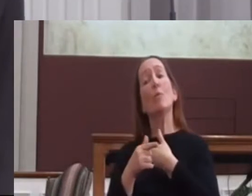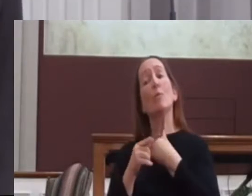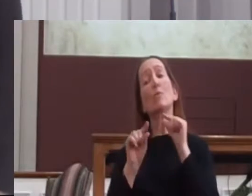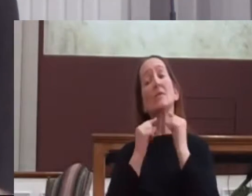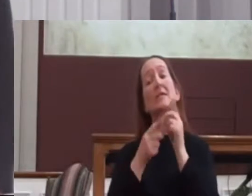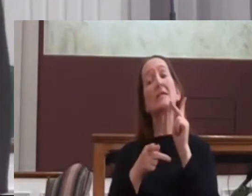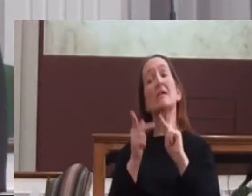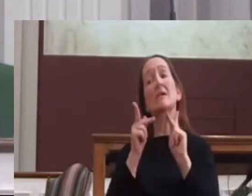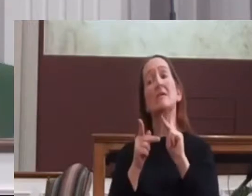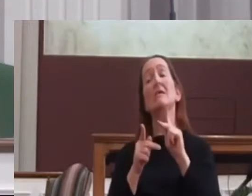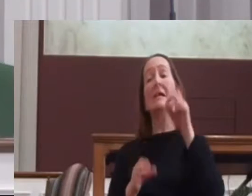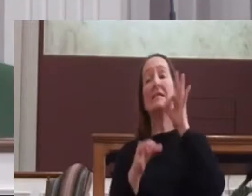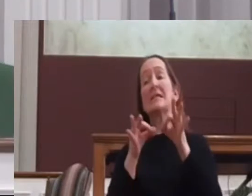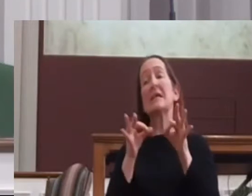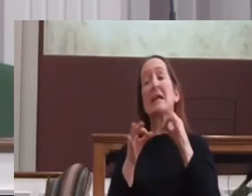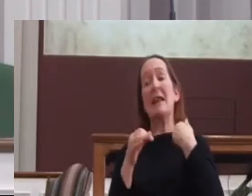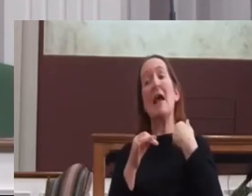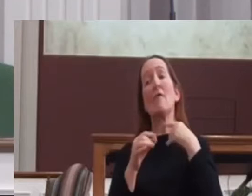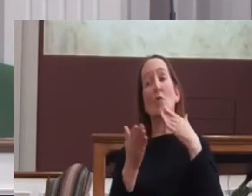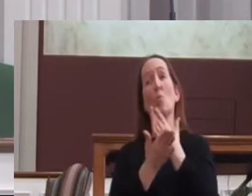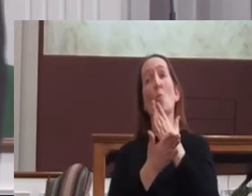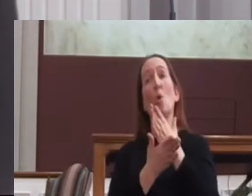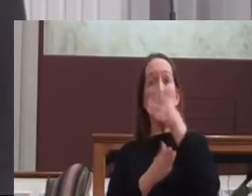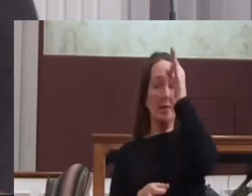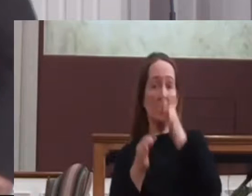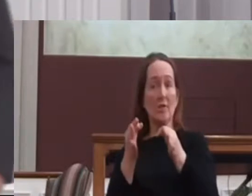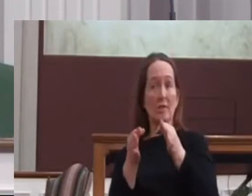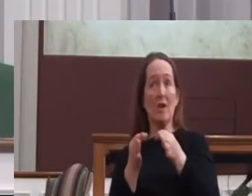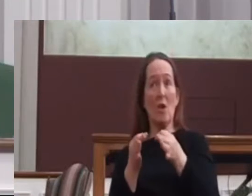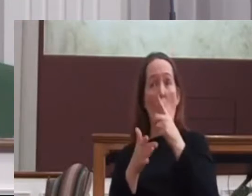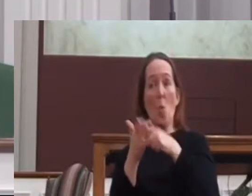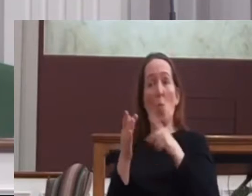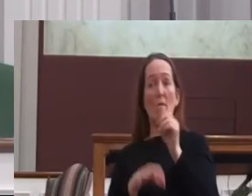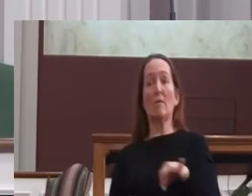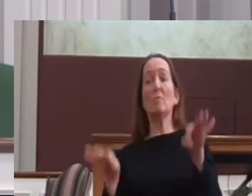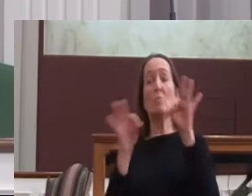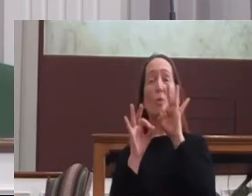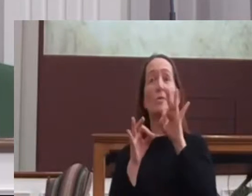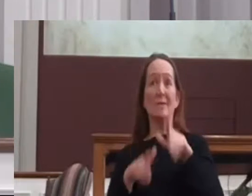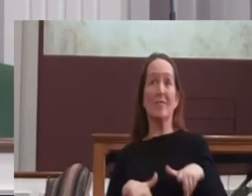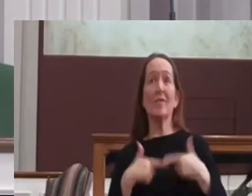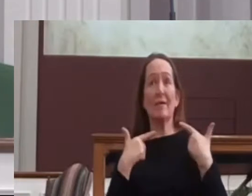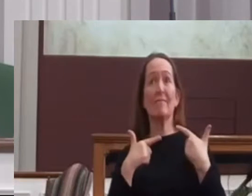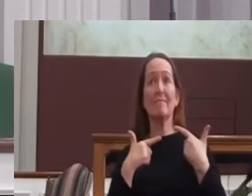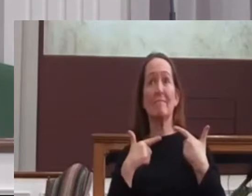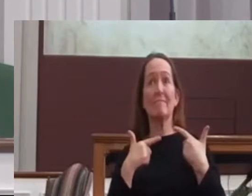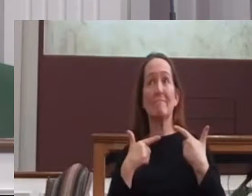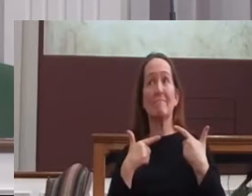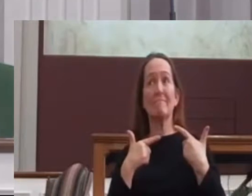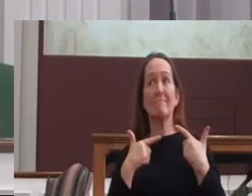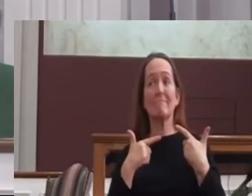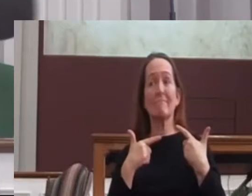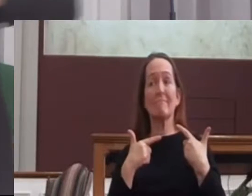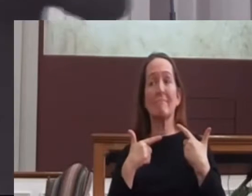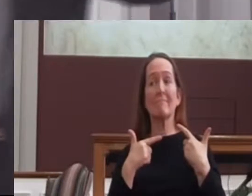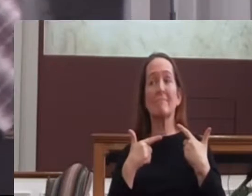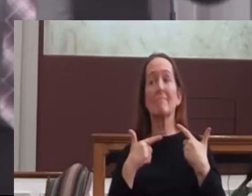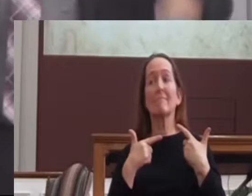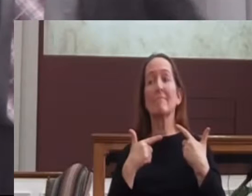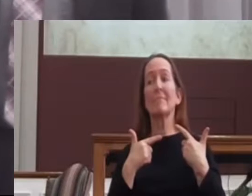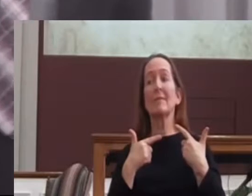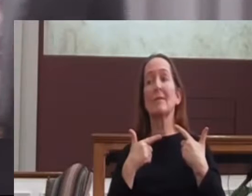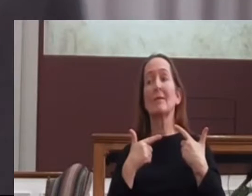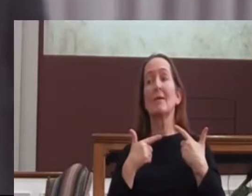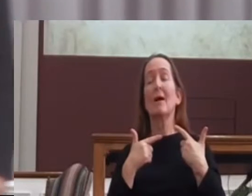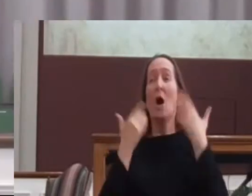And the fact that our society decided they had the right to determine what life is and what the value of life